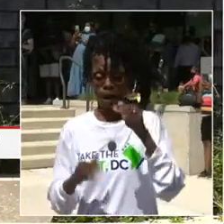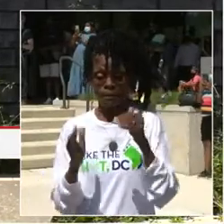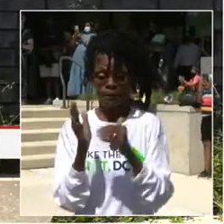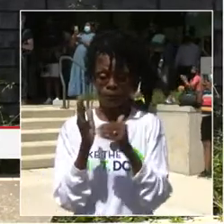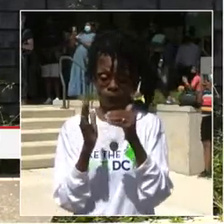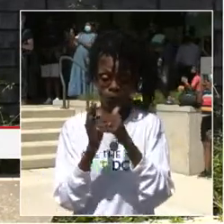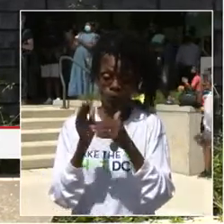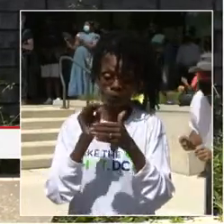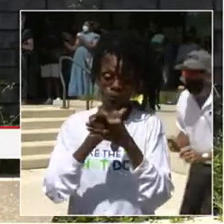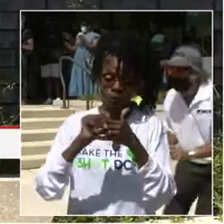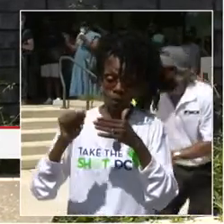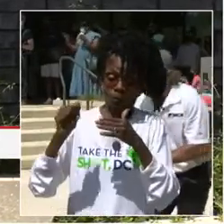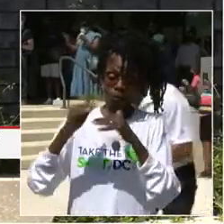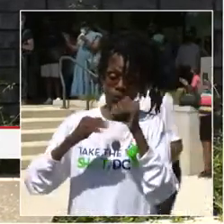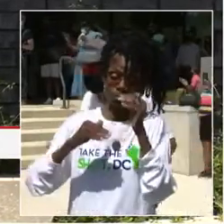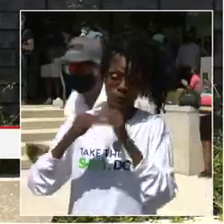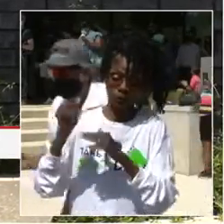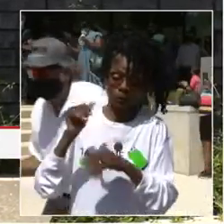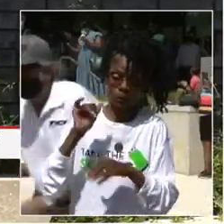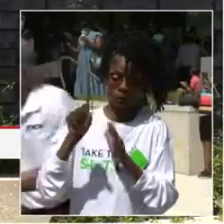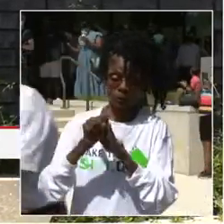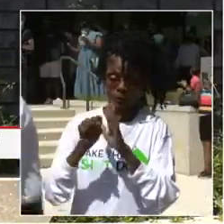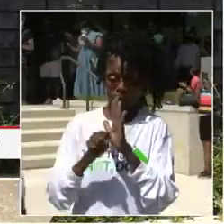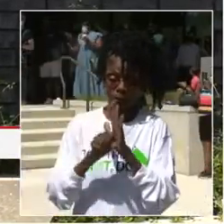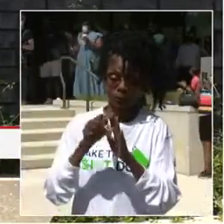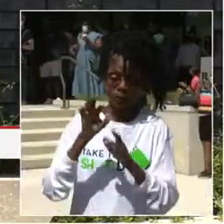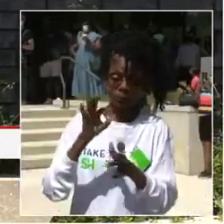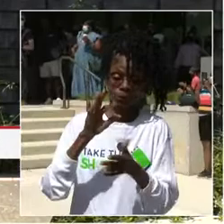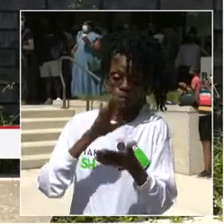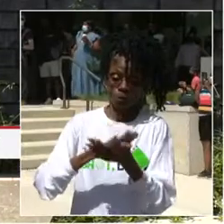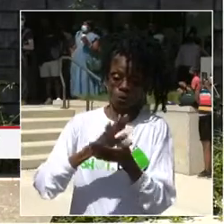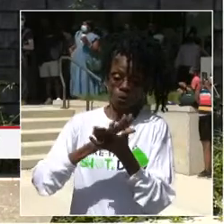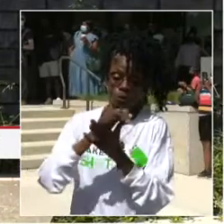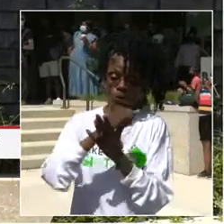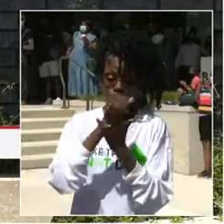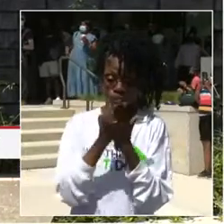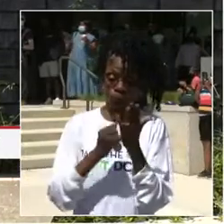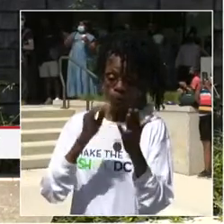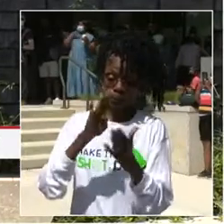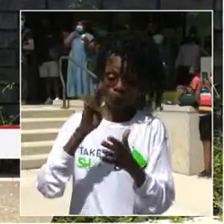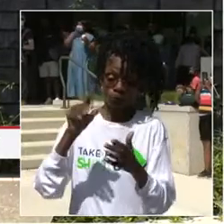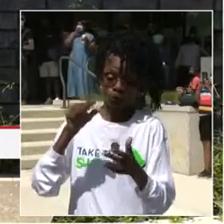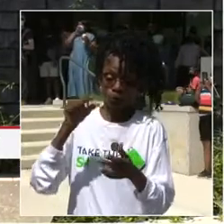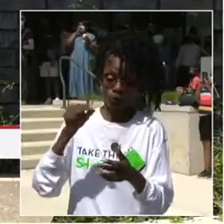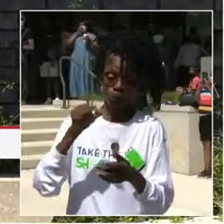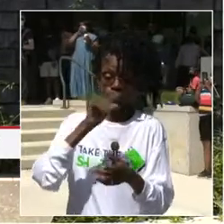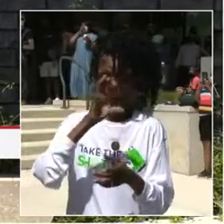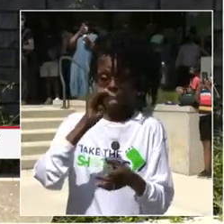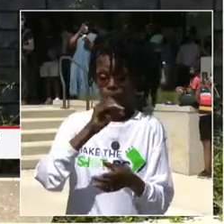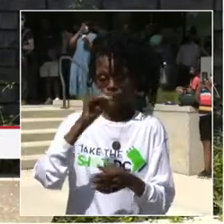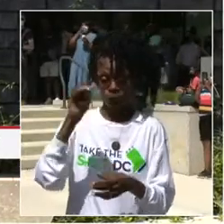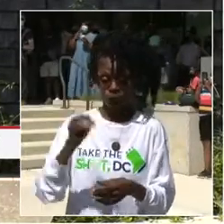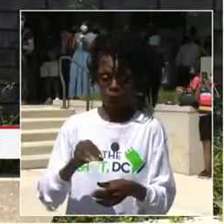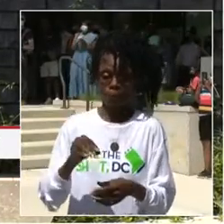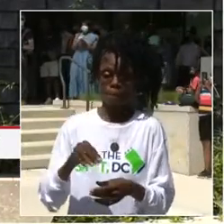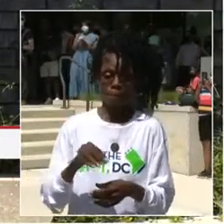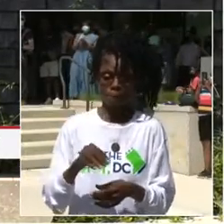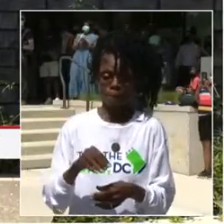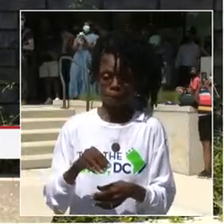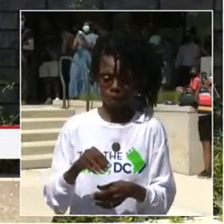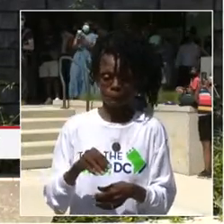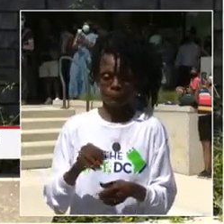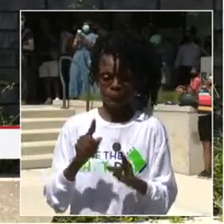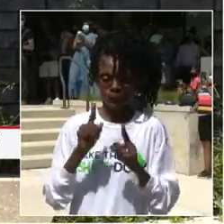state-of-the-art school for the Banneker Achievers, 100% of whom go to